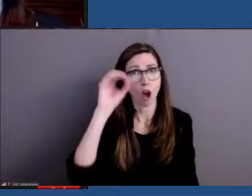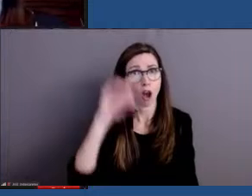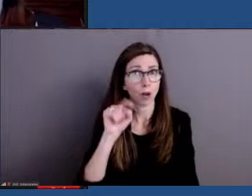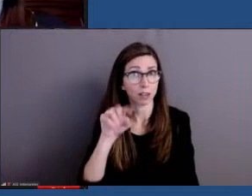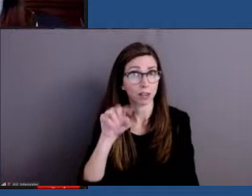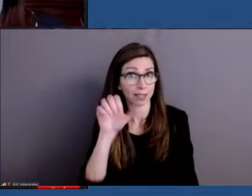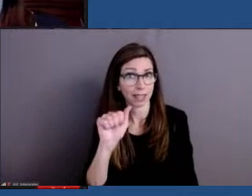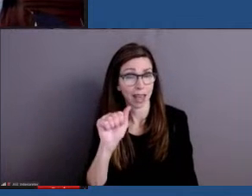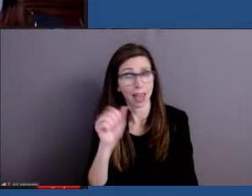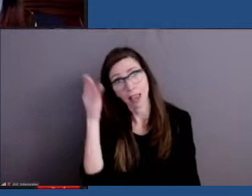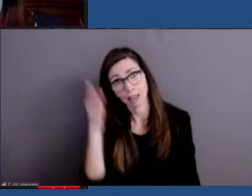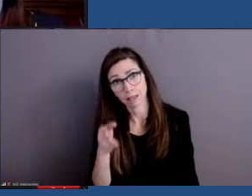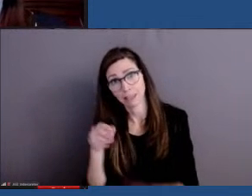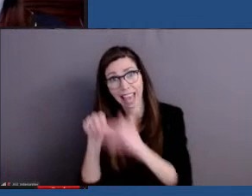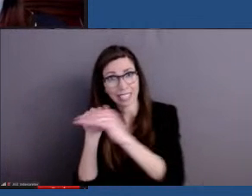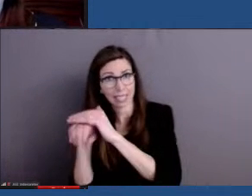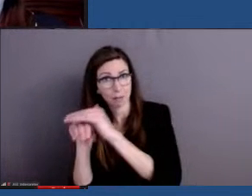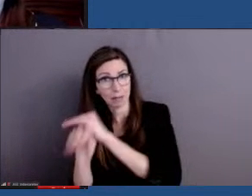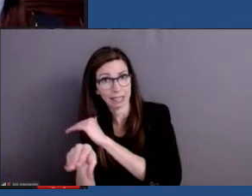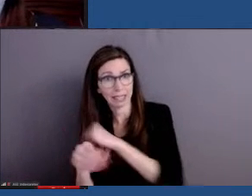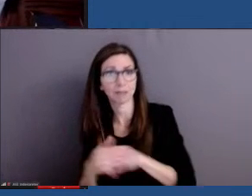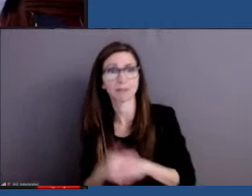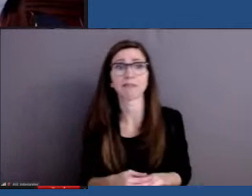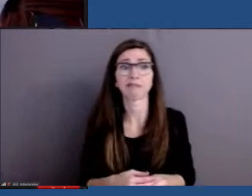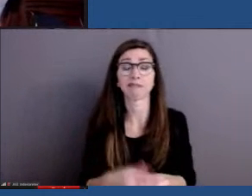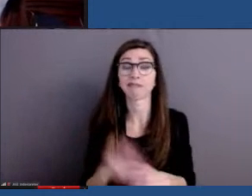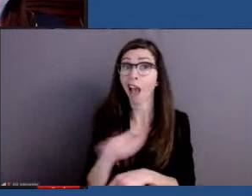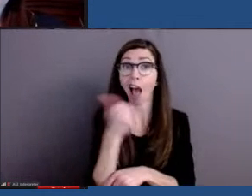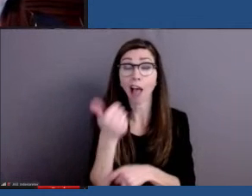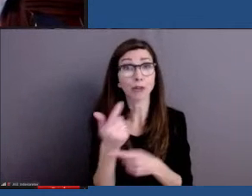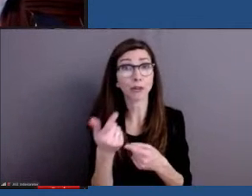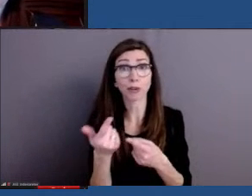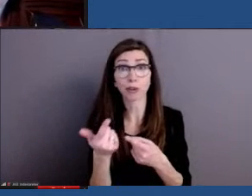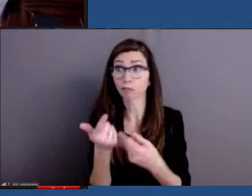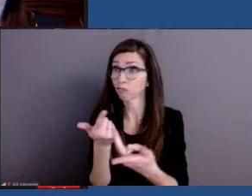Another way the city is engaging with the public is through our